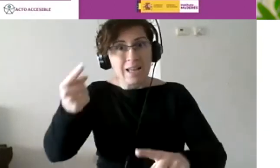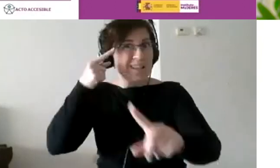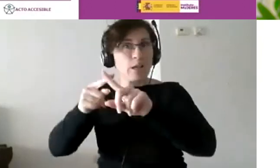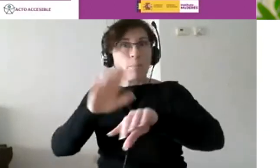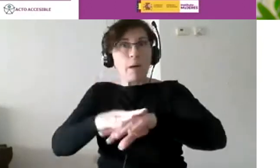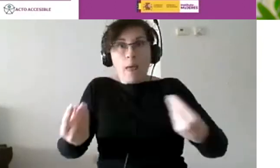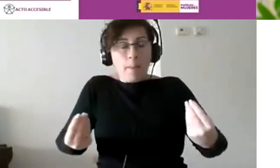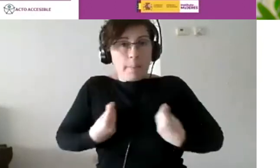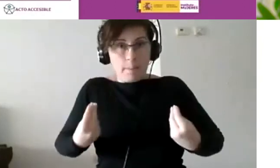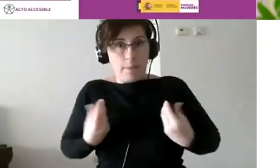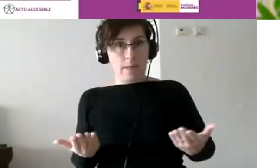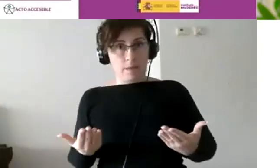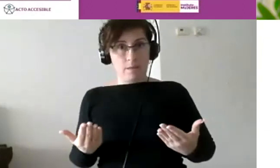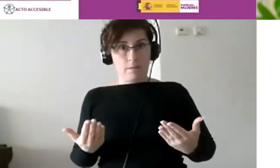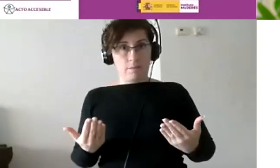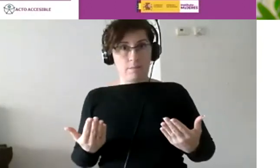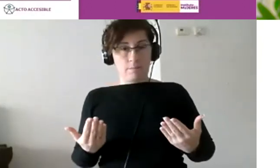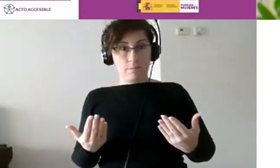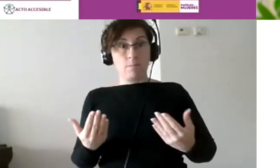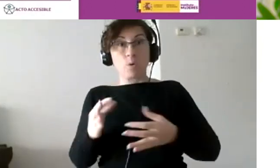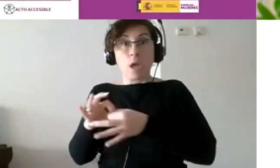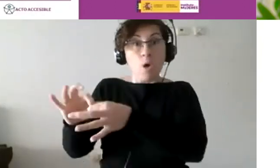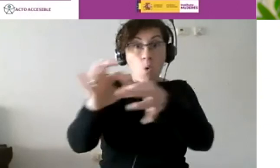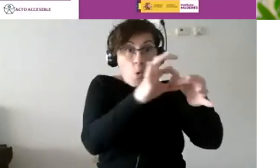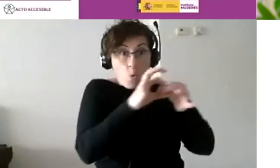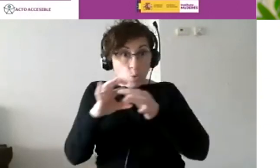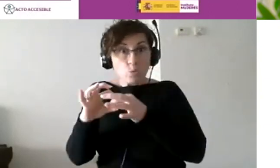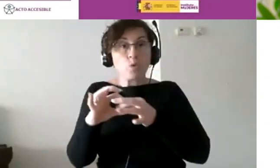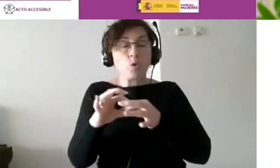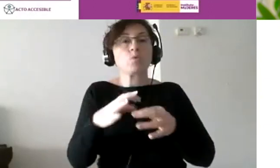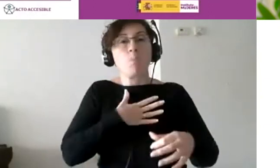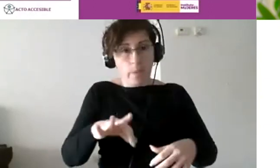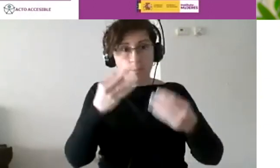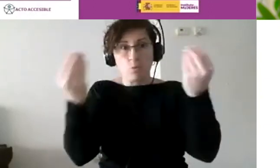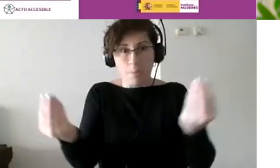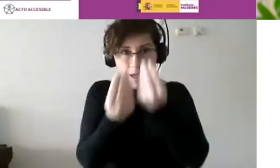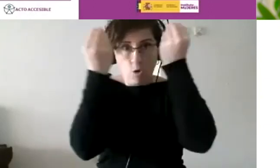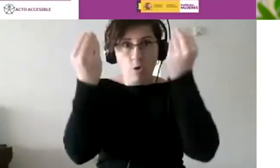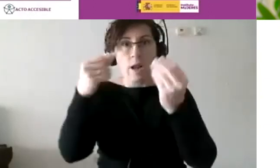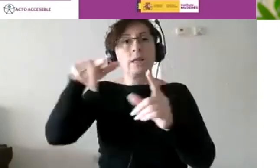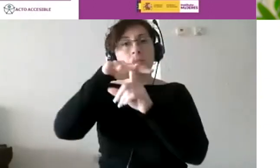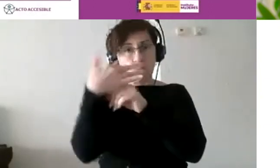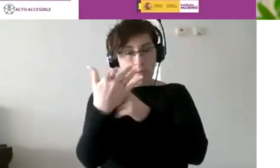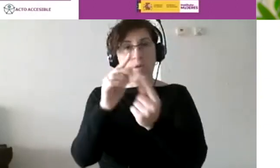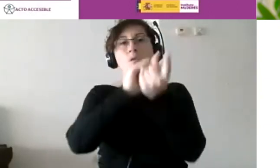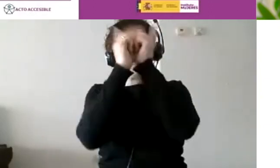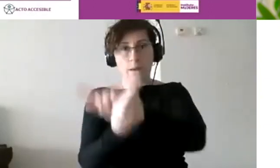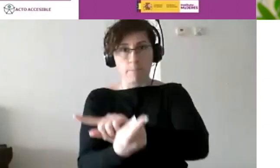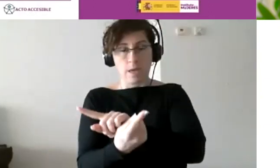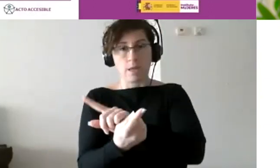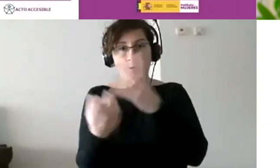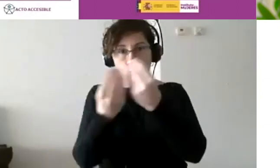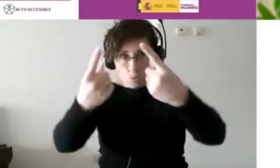change the situation. Only together with you, with the different countries, with the different